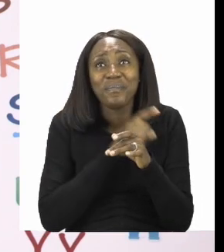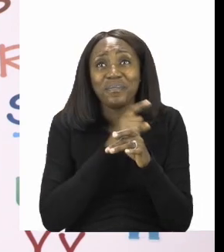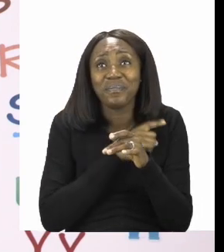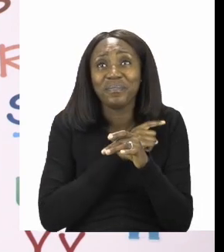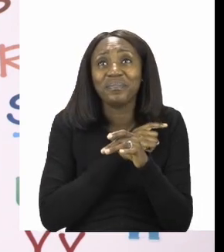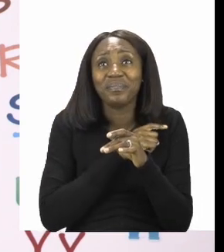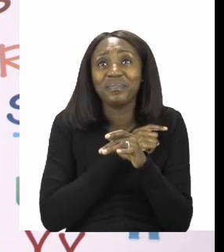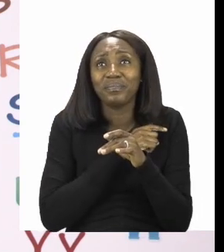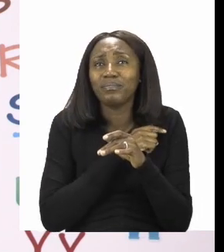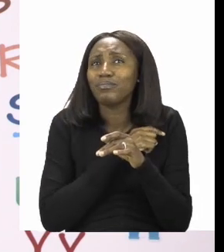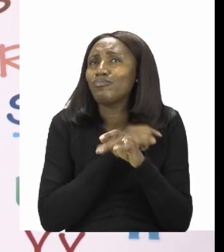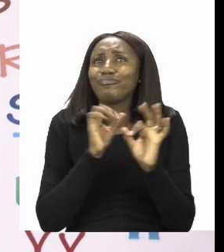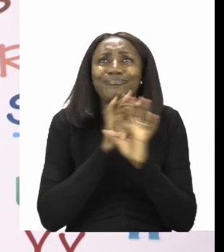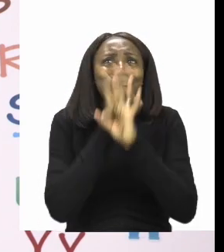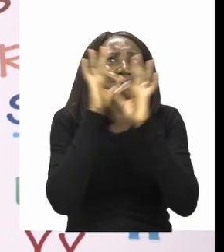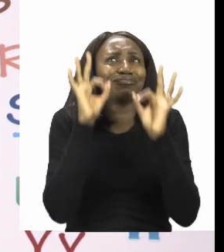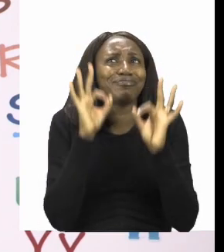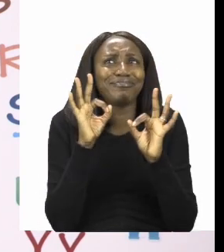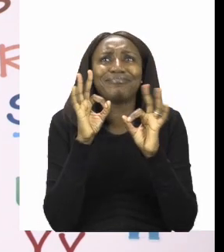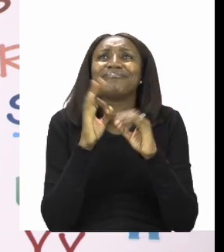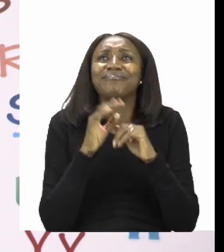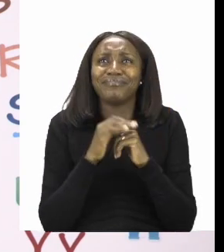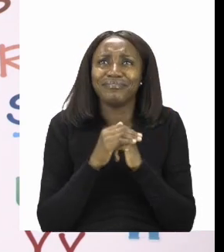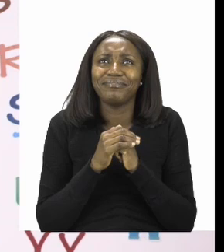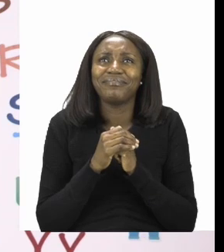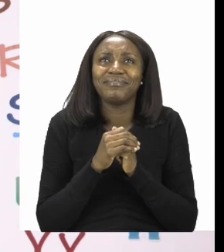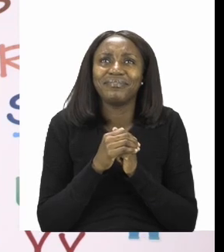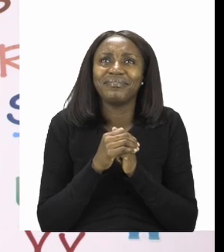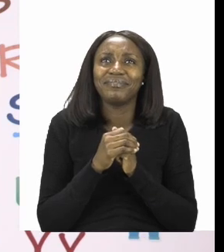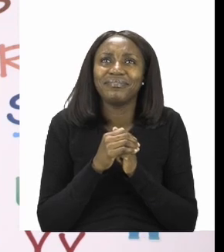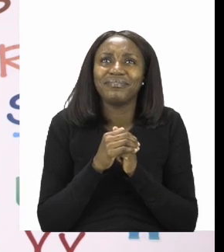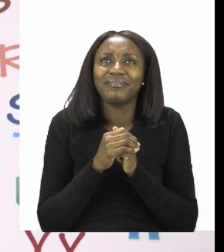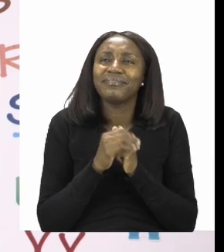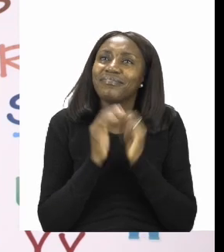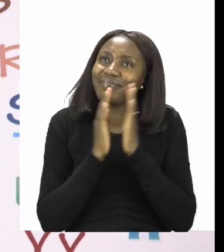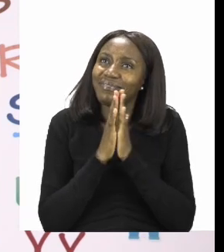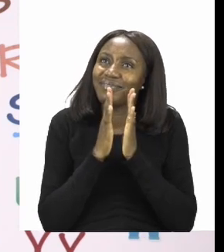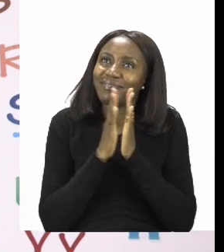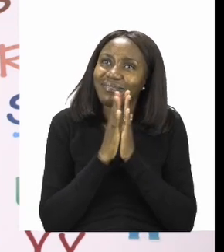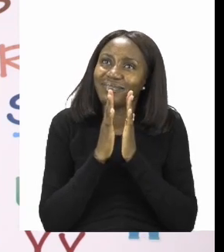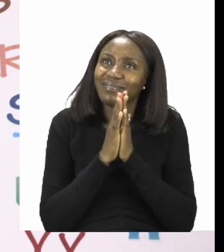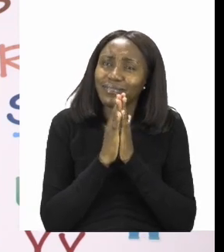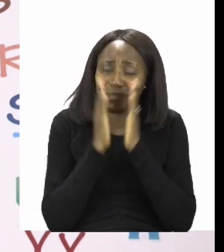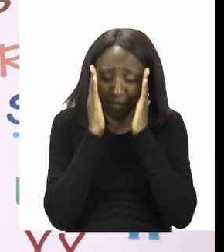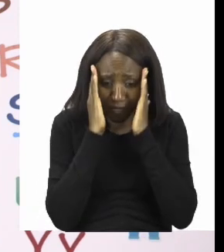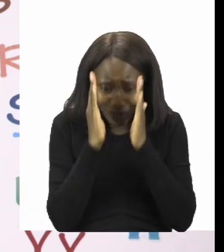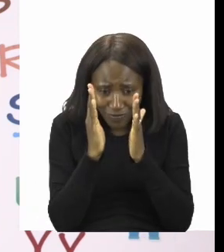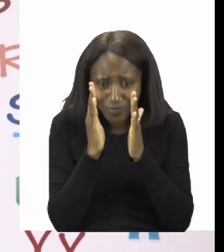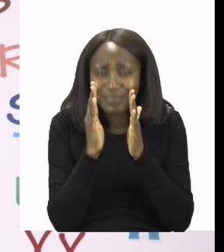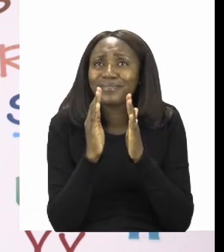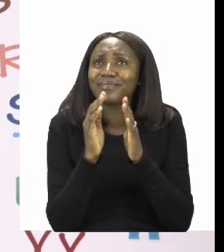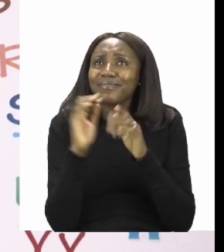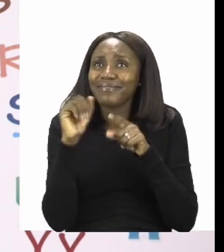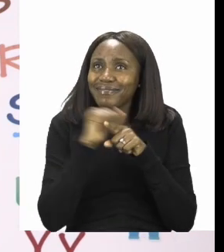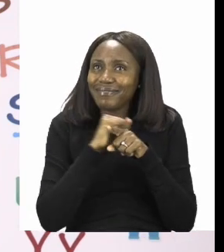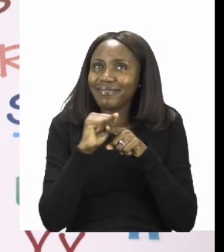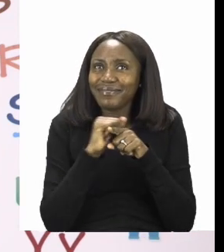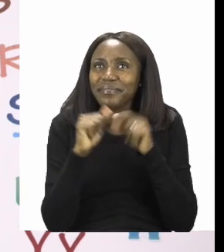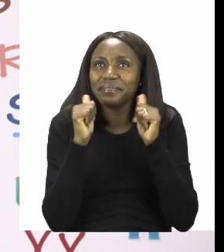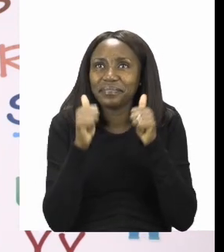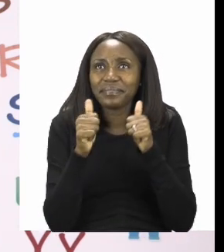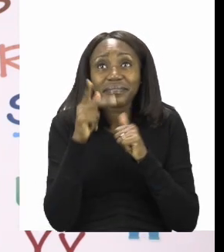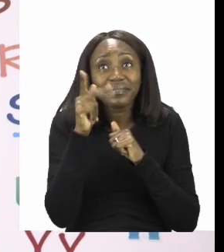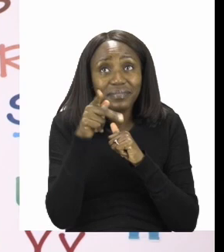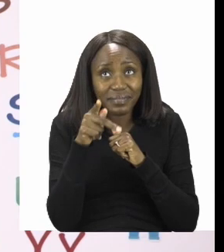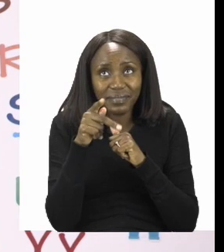hang under the bottom line. So make sure you give it beautiful feet. Let's try